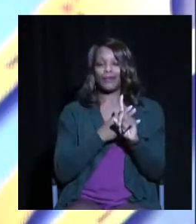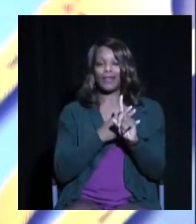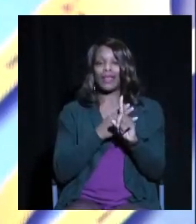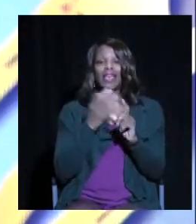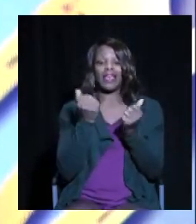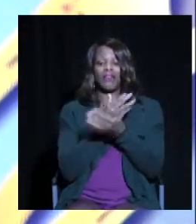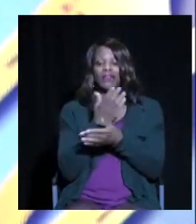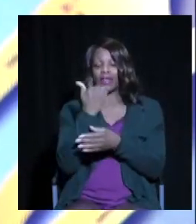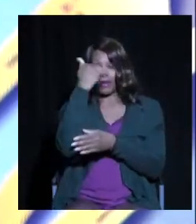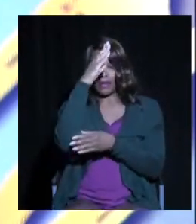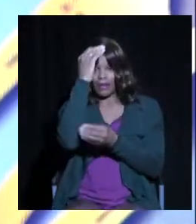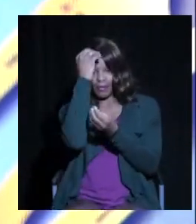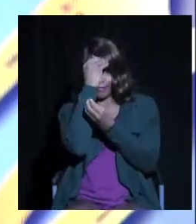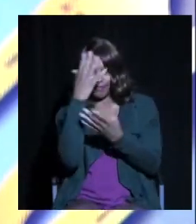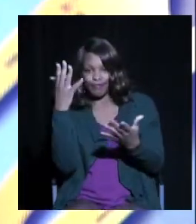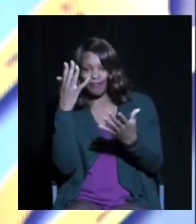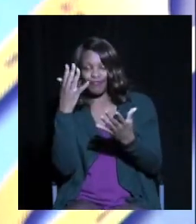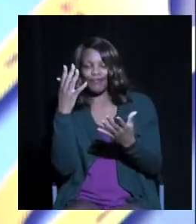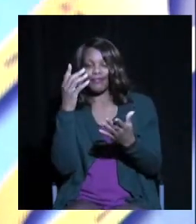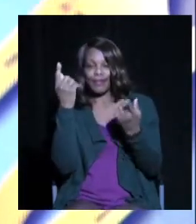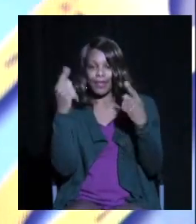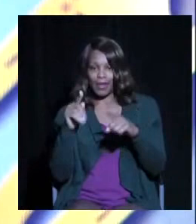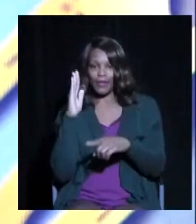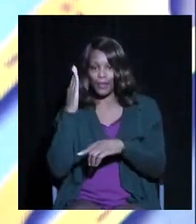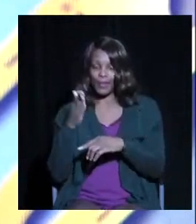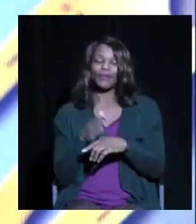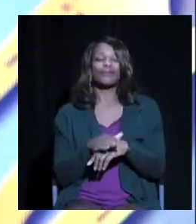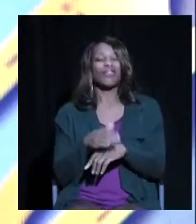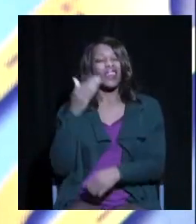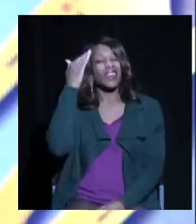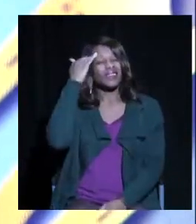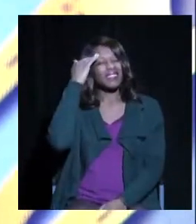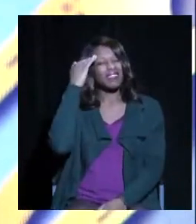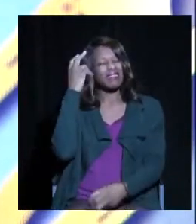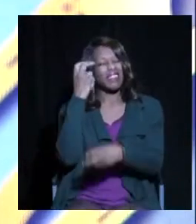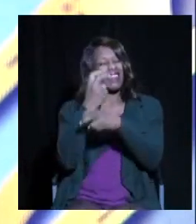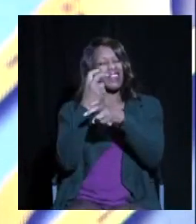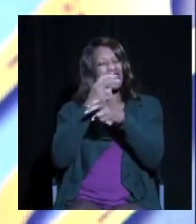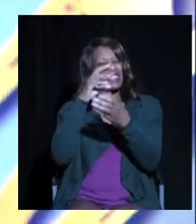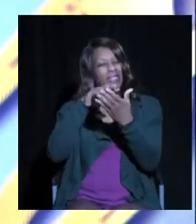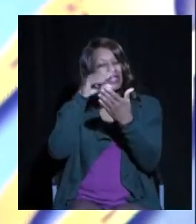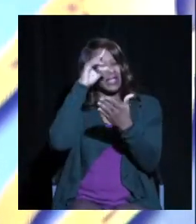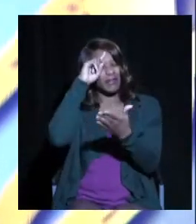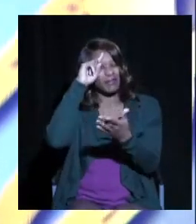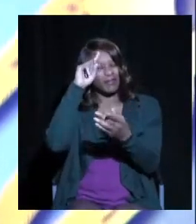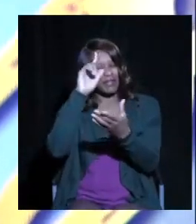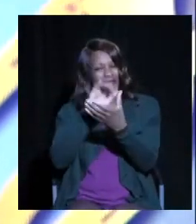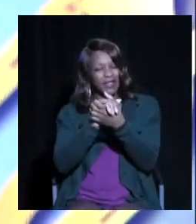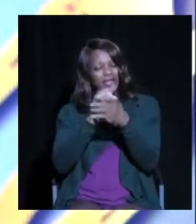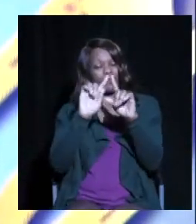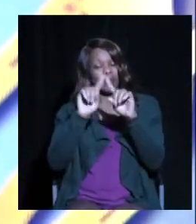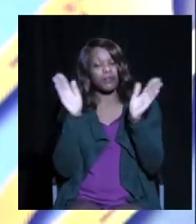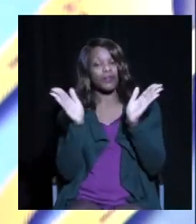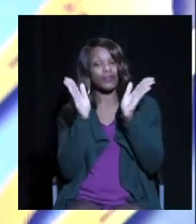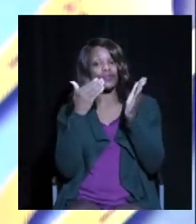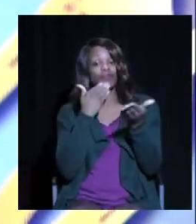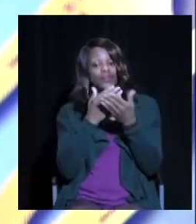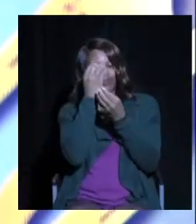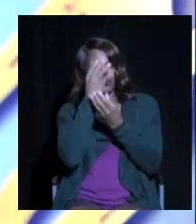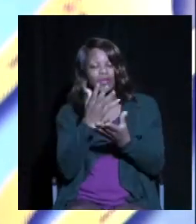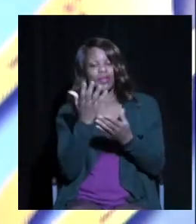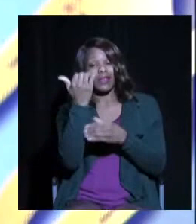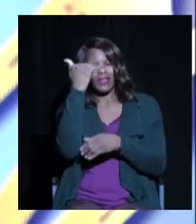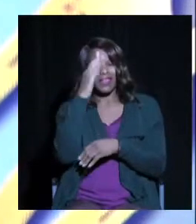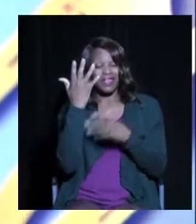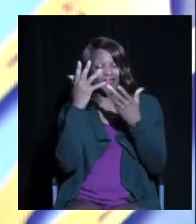will ever fail, right? He's basically saying, I know it was hard to believe. But let me encourage you with some good news that God has